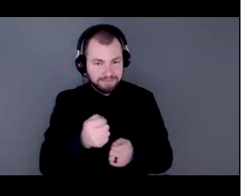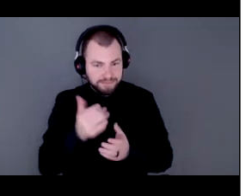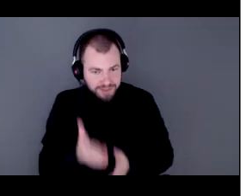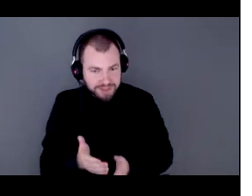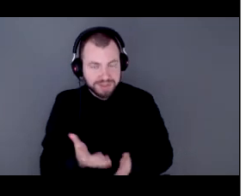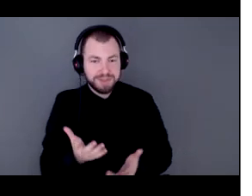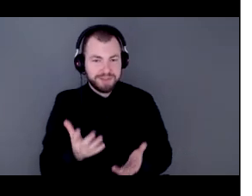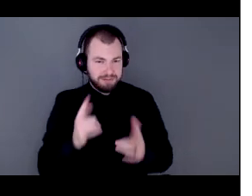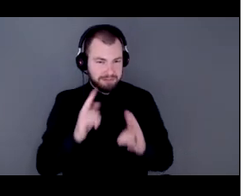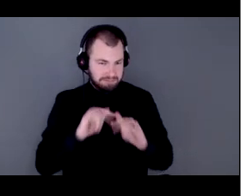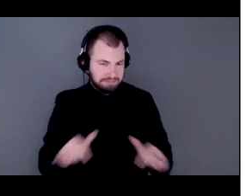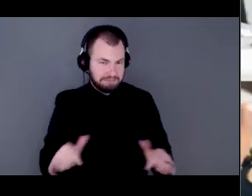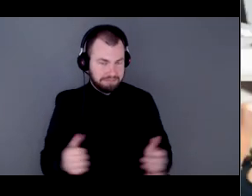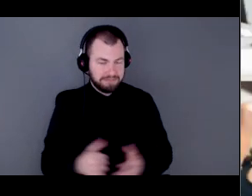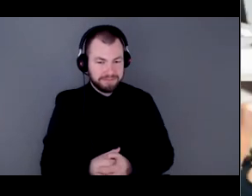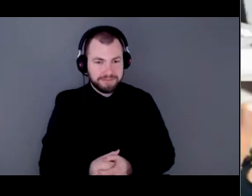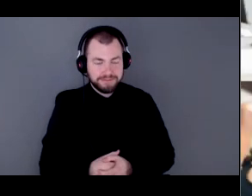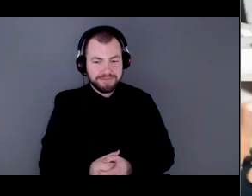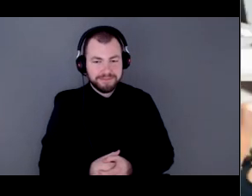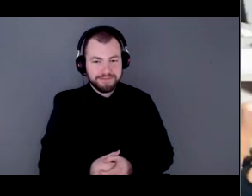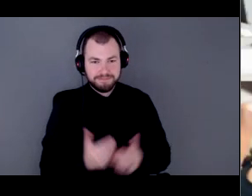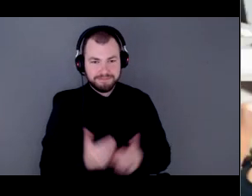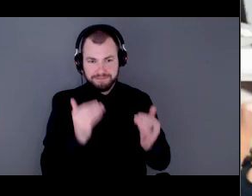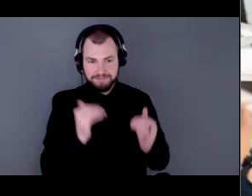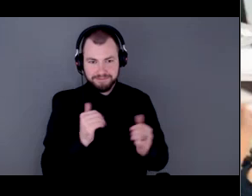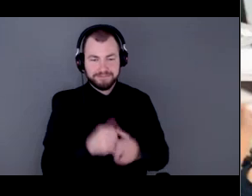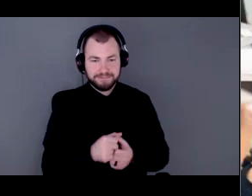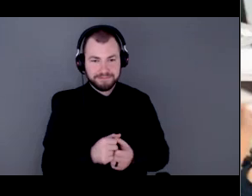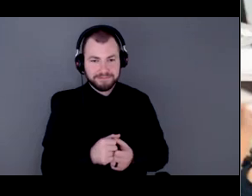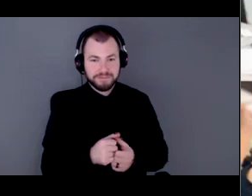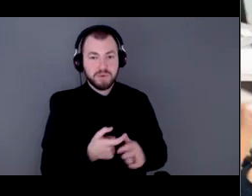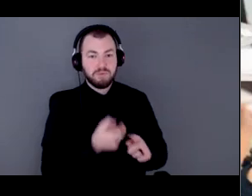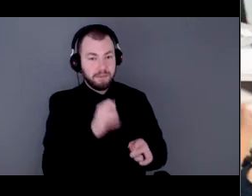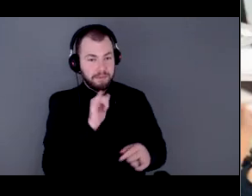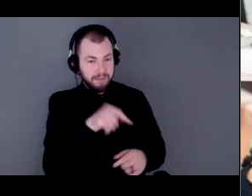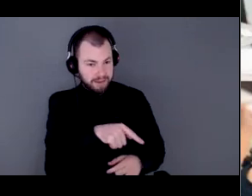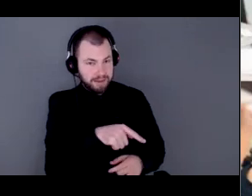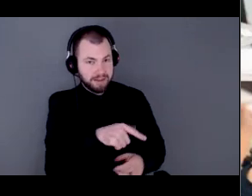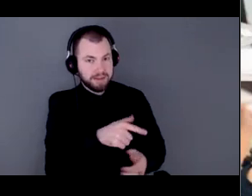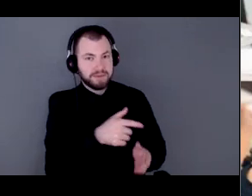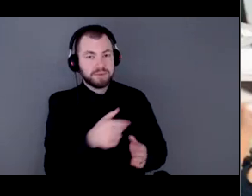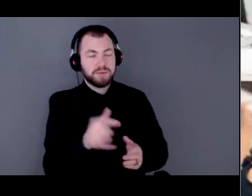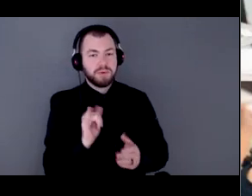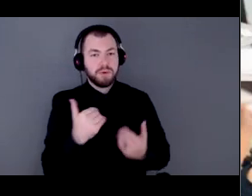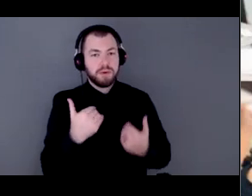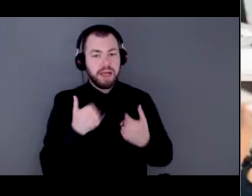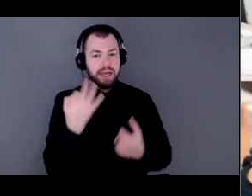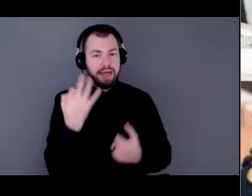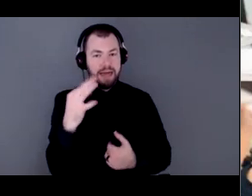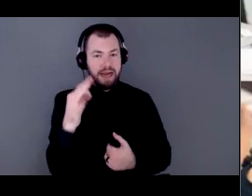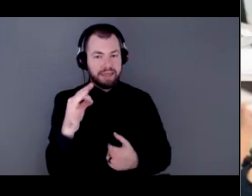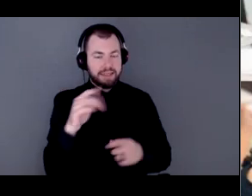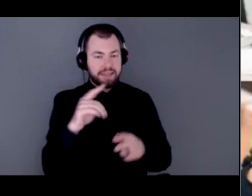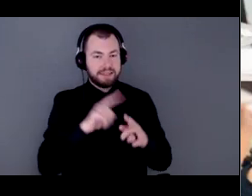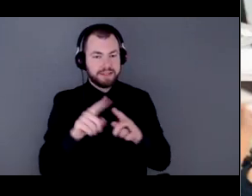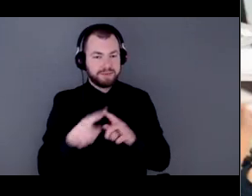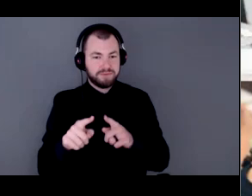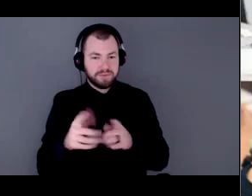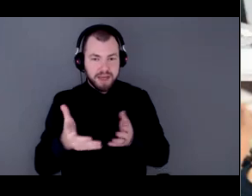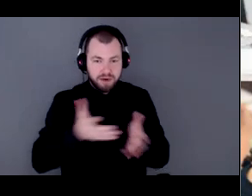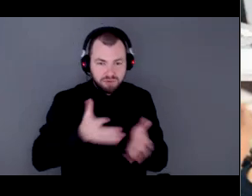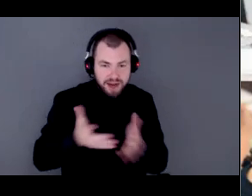slide. And so through these, we also had 19 different interactive displays